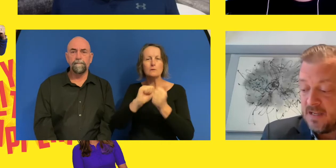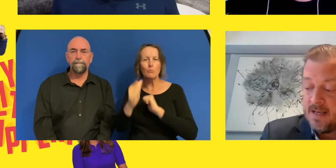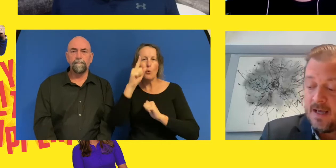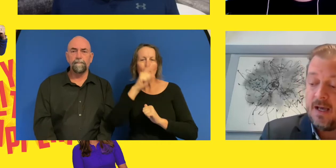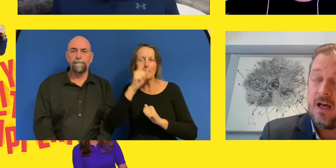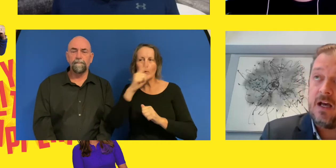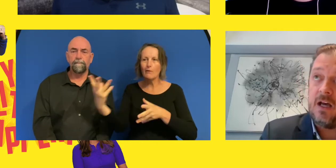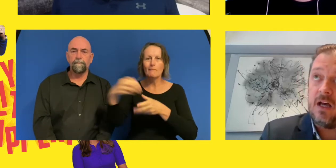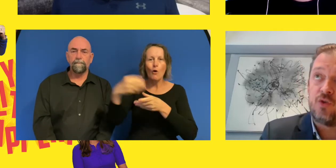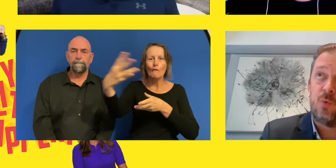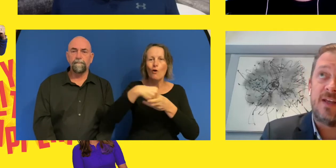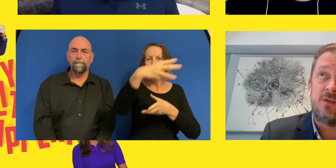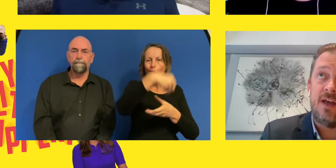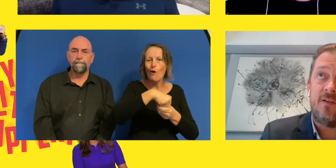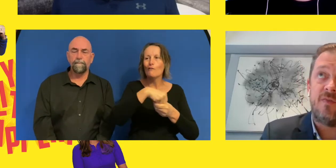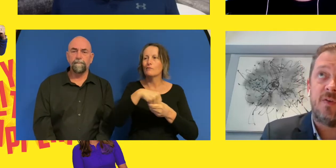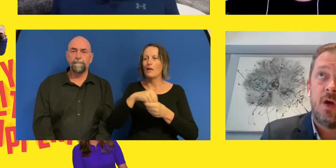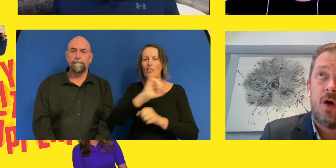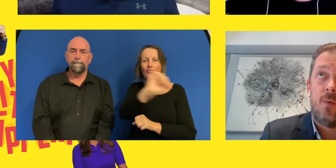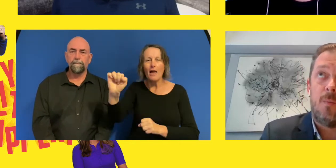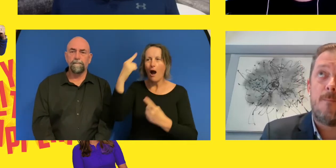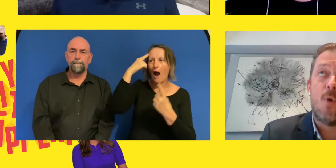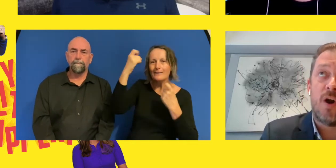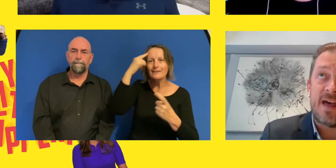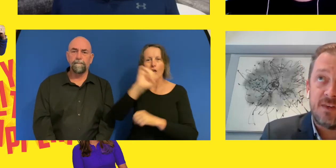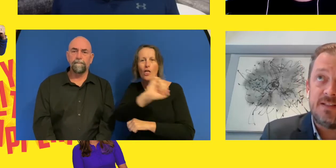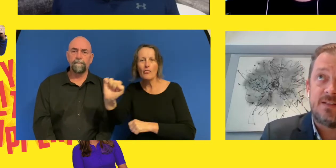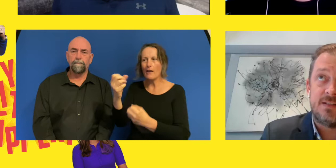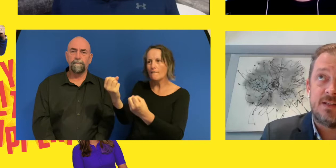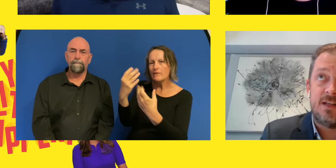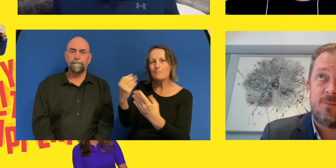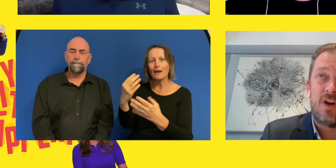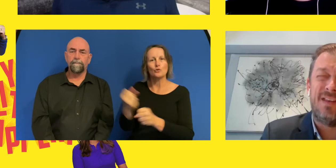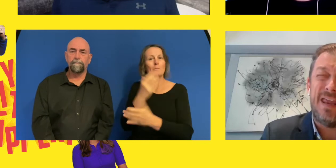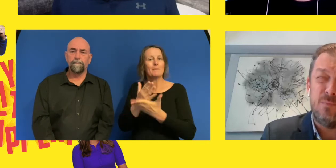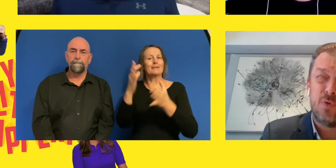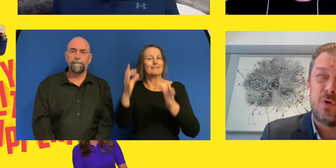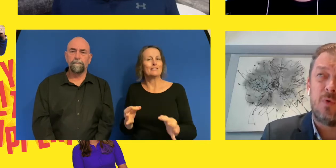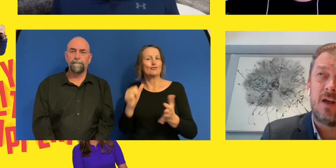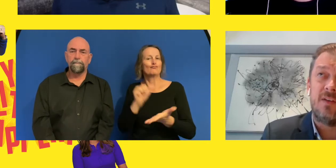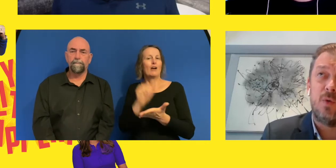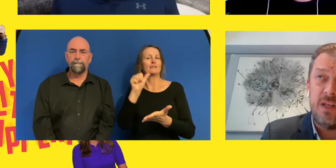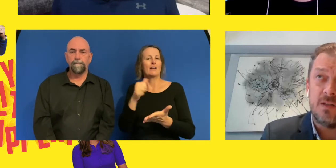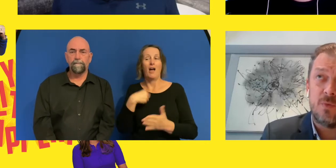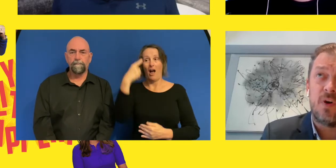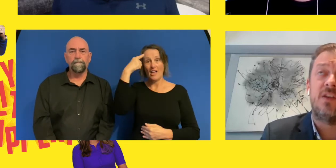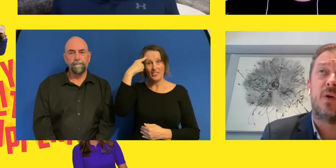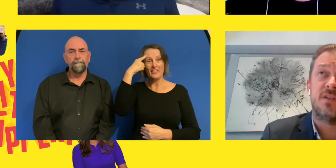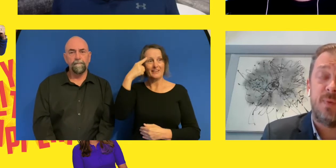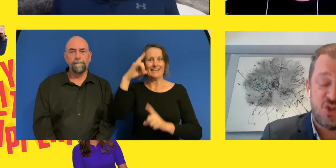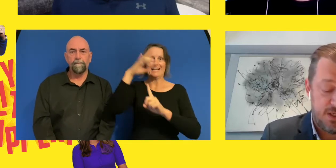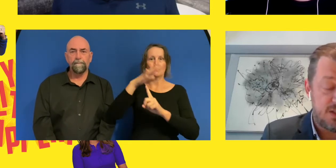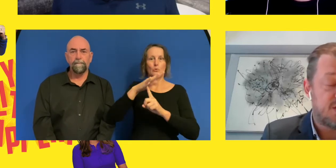them. I also would like to have more athlete input, or more athlete opinions, or more